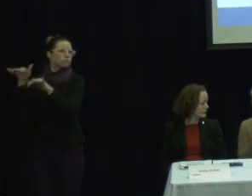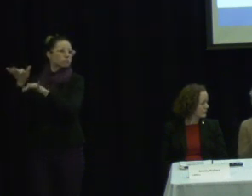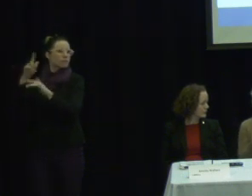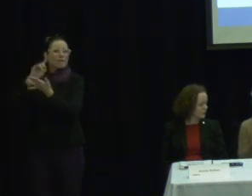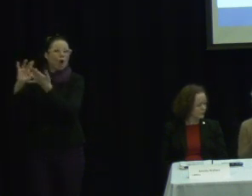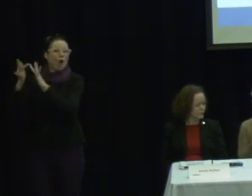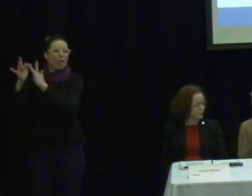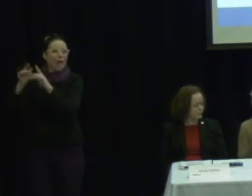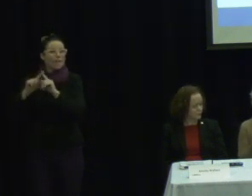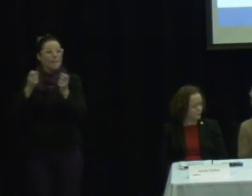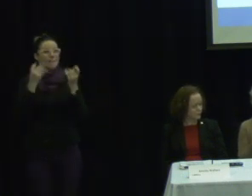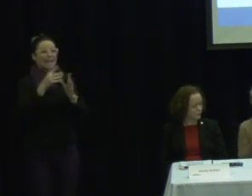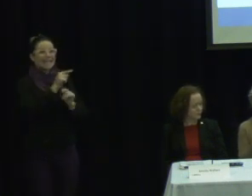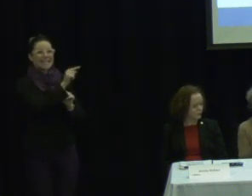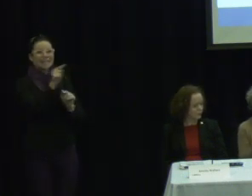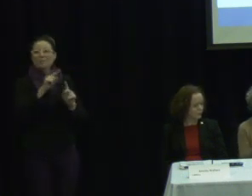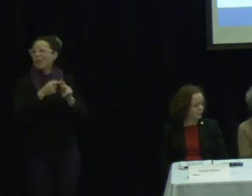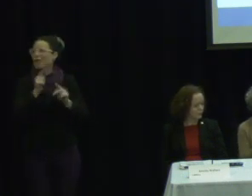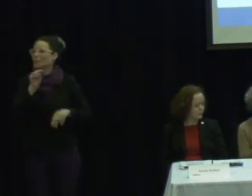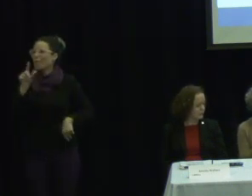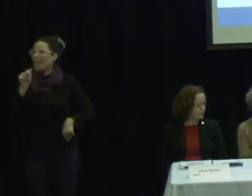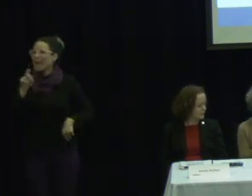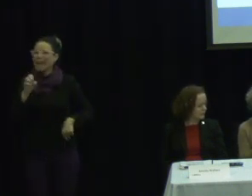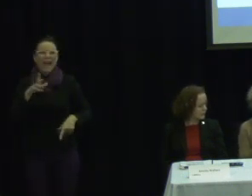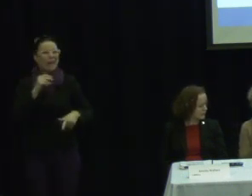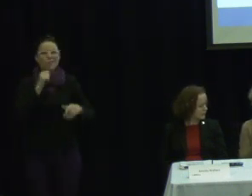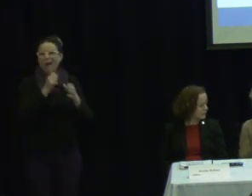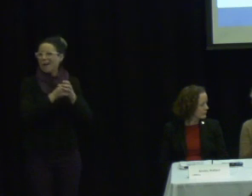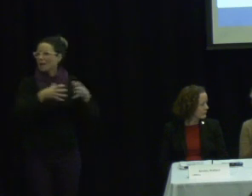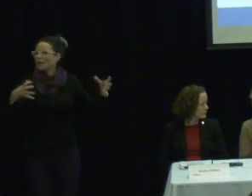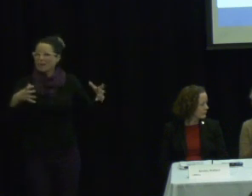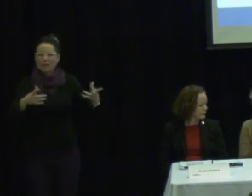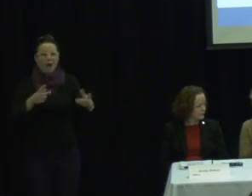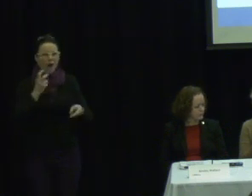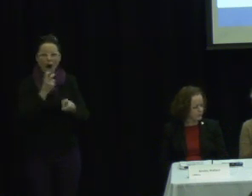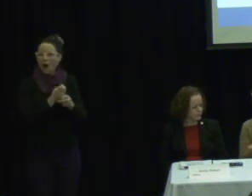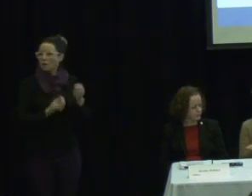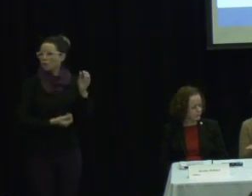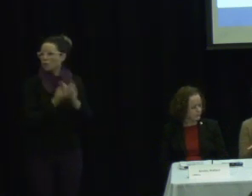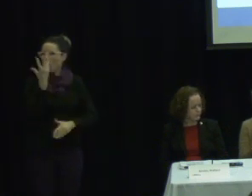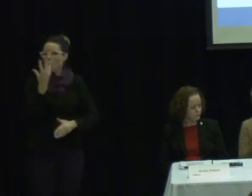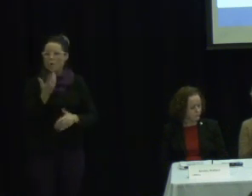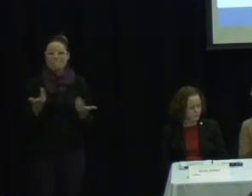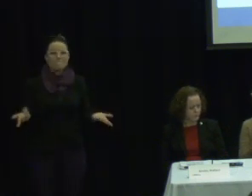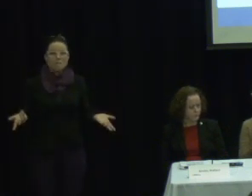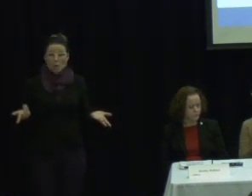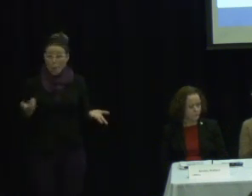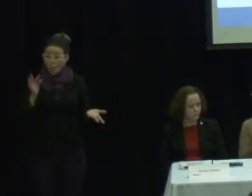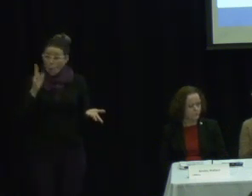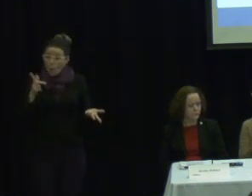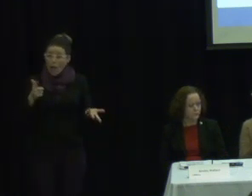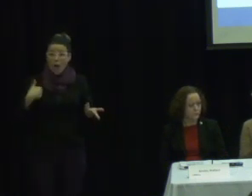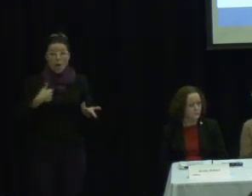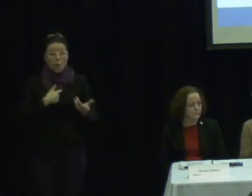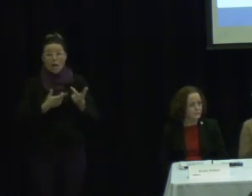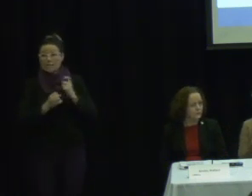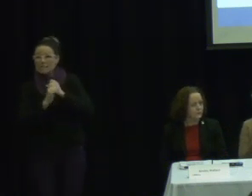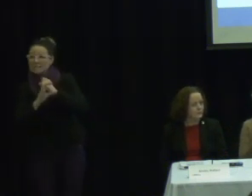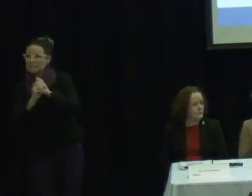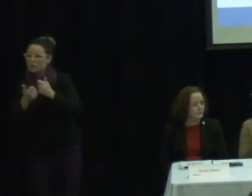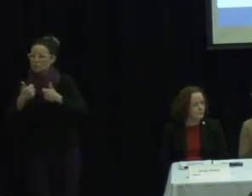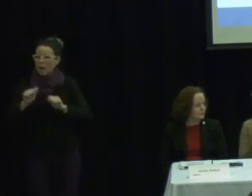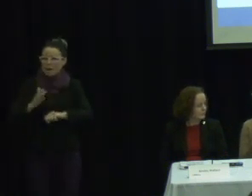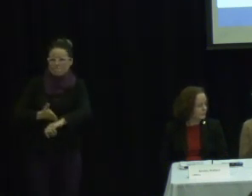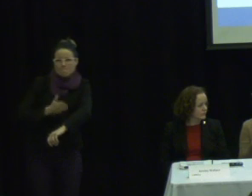So what happens with AP, if we do more with AP or less with AP, is yet to be determined, but it is an